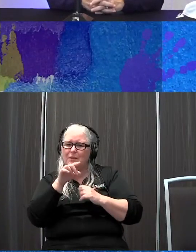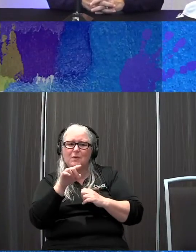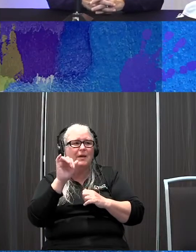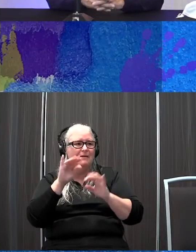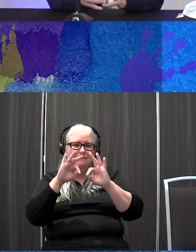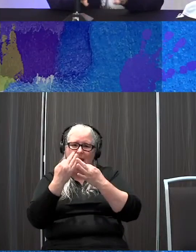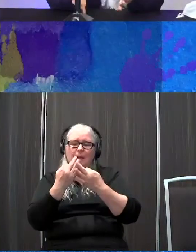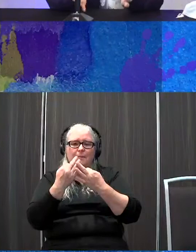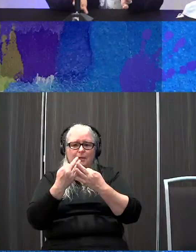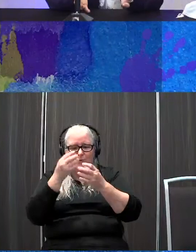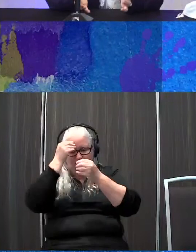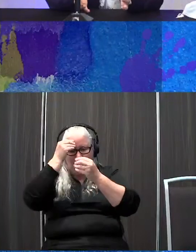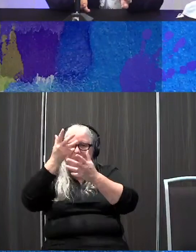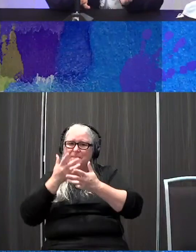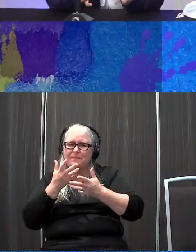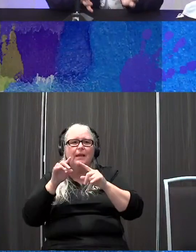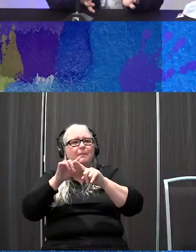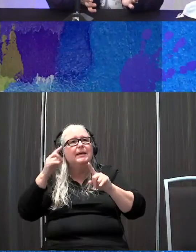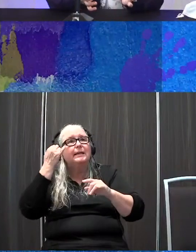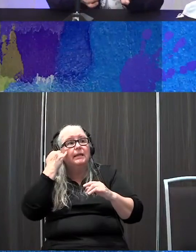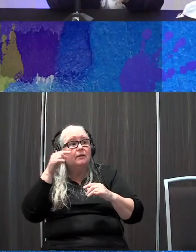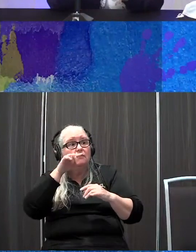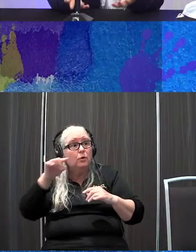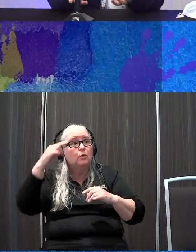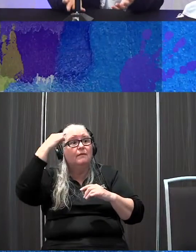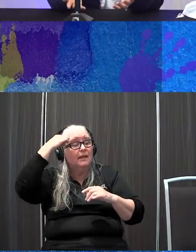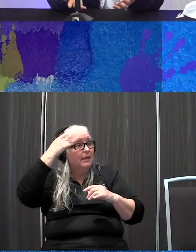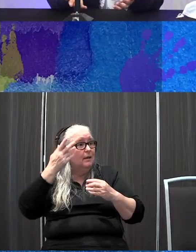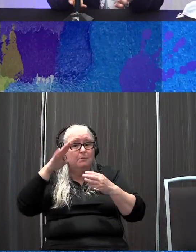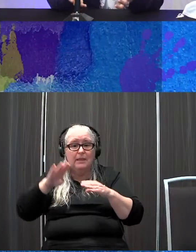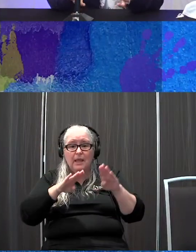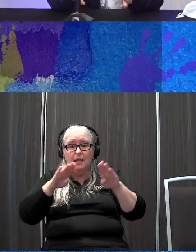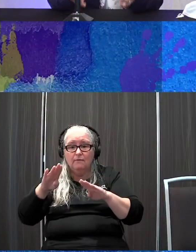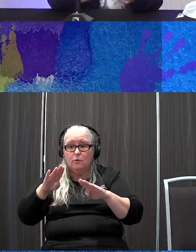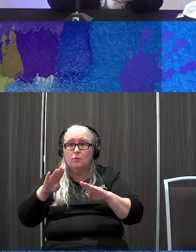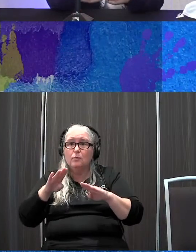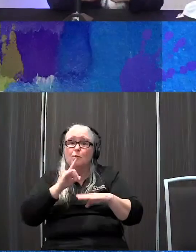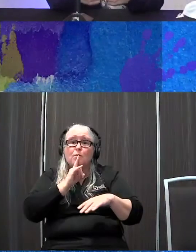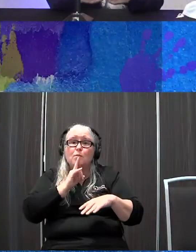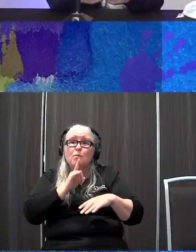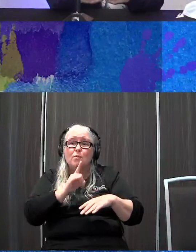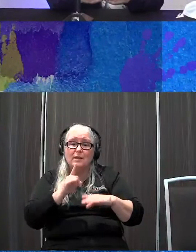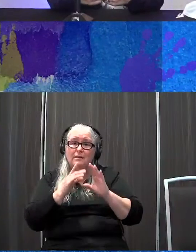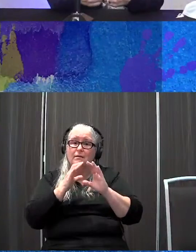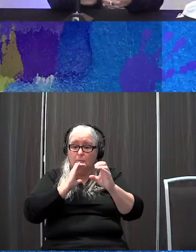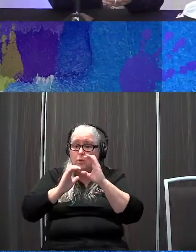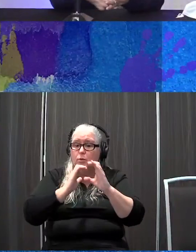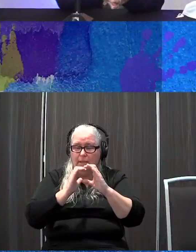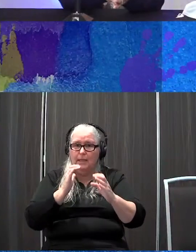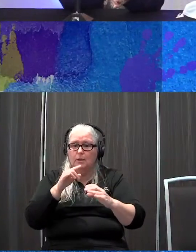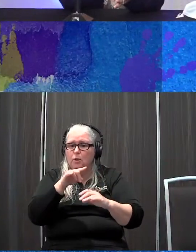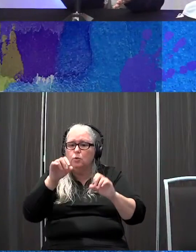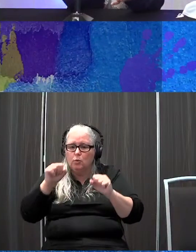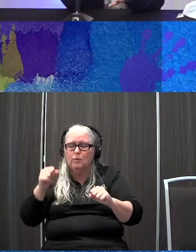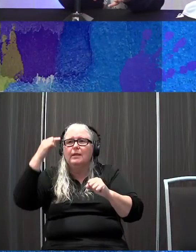lot. But if we get into this mindset that behavior is trying to say something, it can put us in a better headspace to try to think